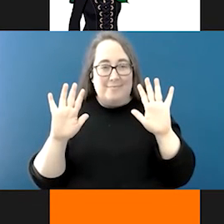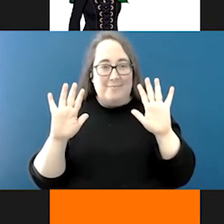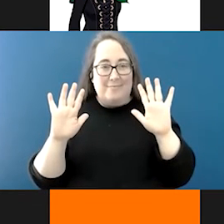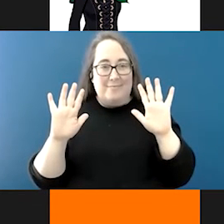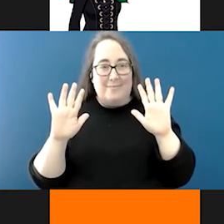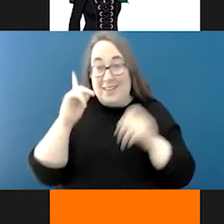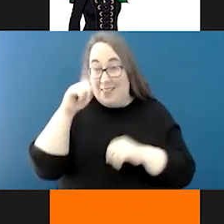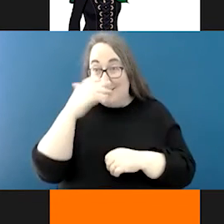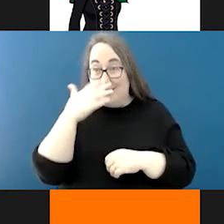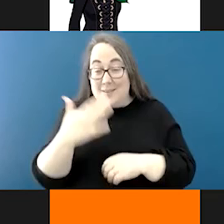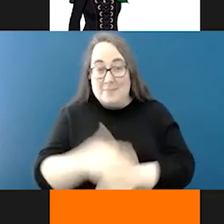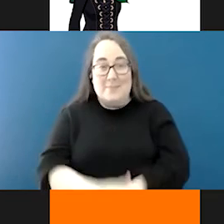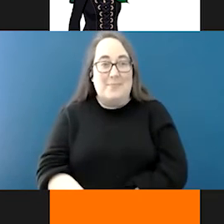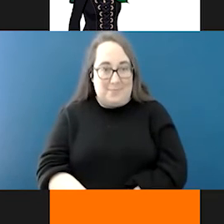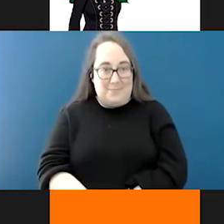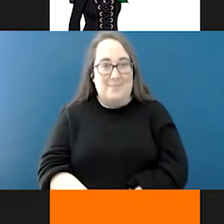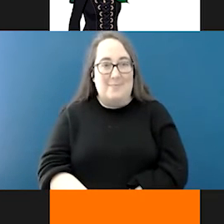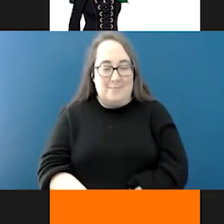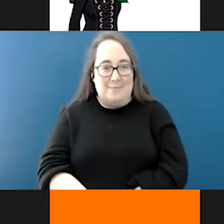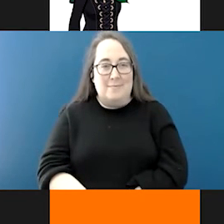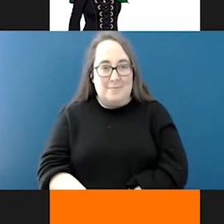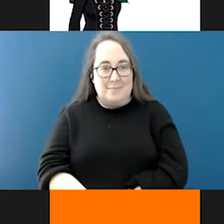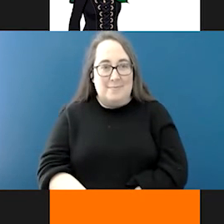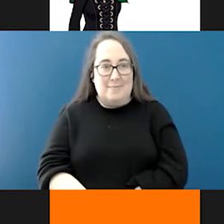it looks pretty good. And here we go.